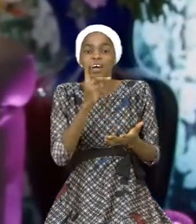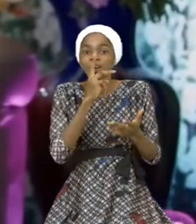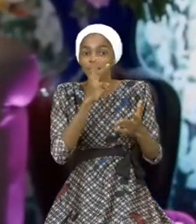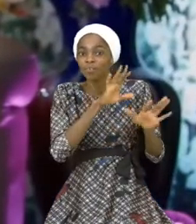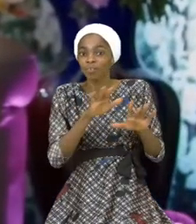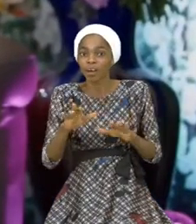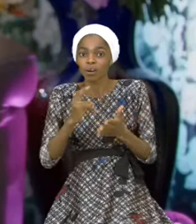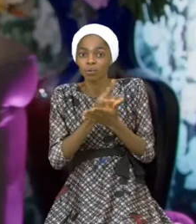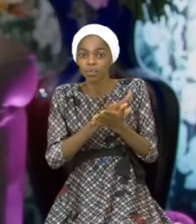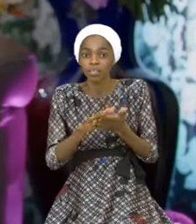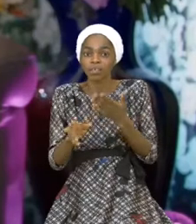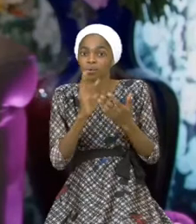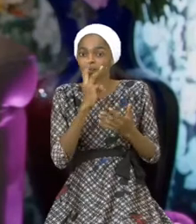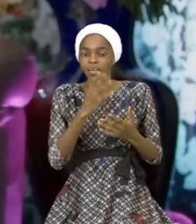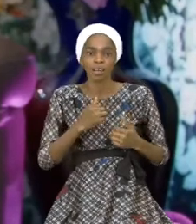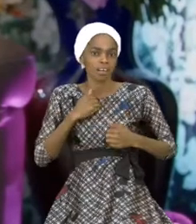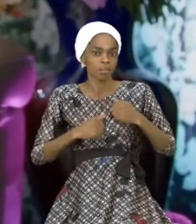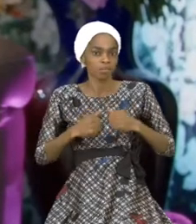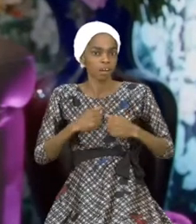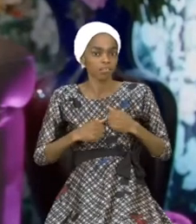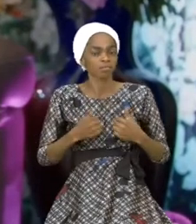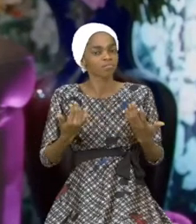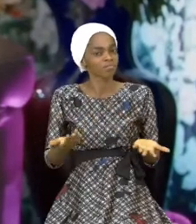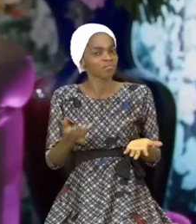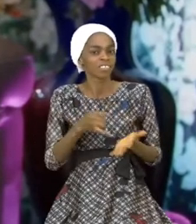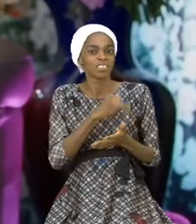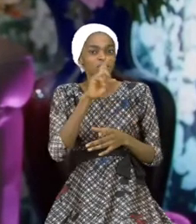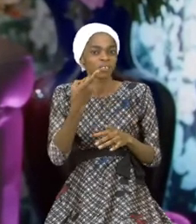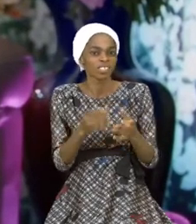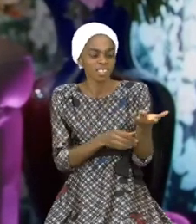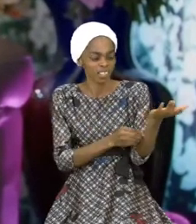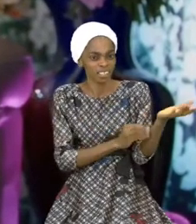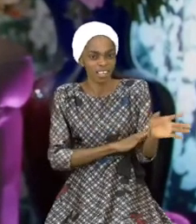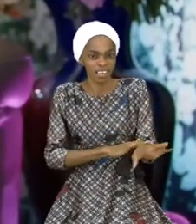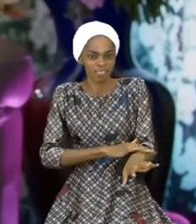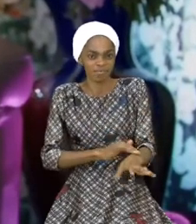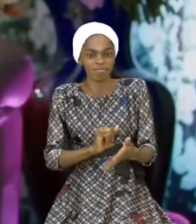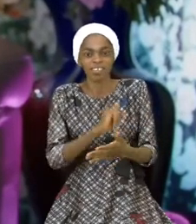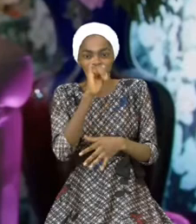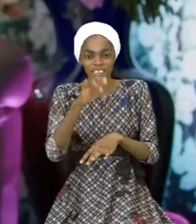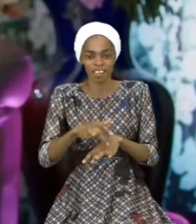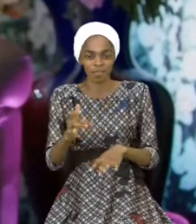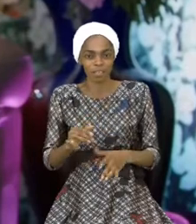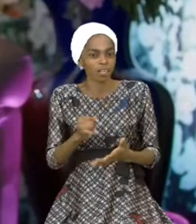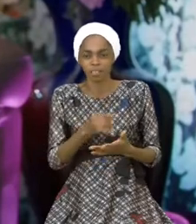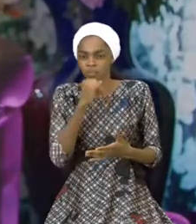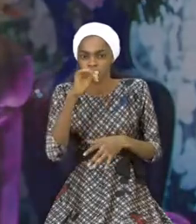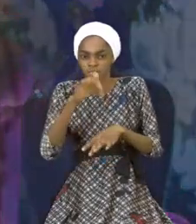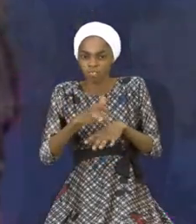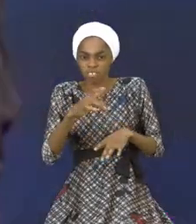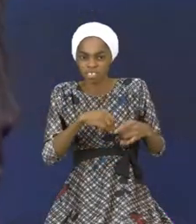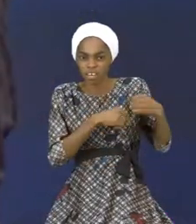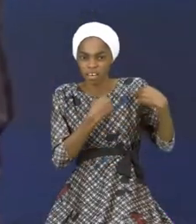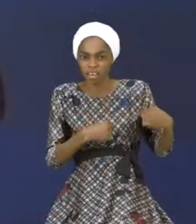they bath. It's only their skin that was affected. It didn't affect their heart,